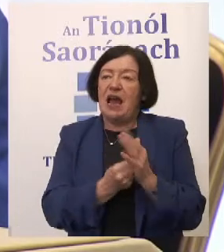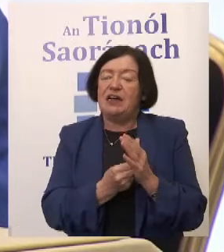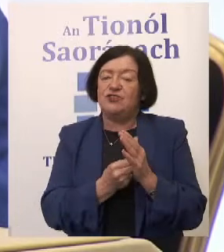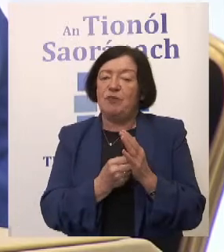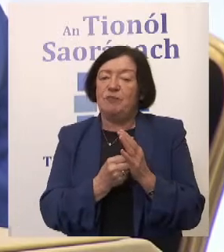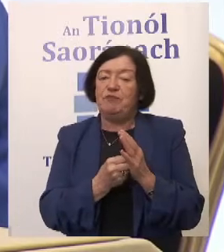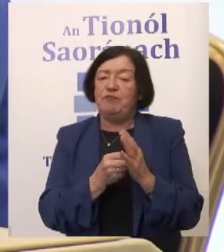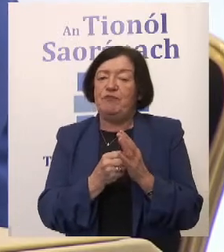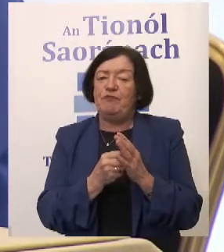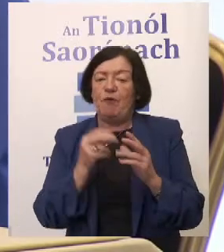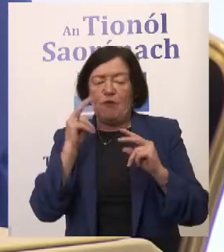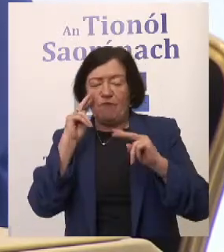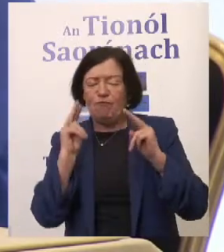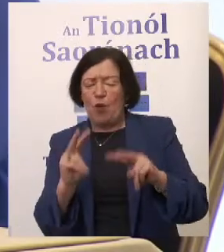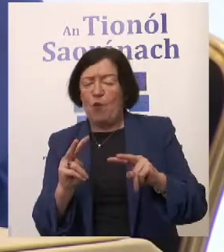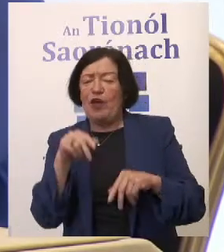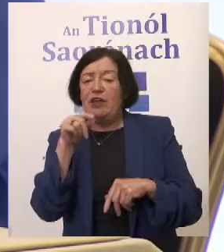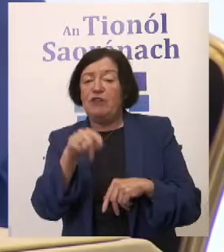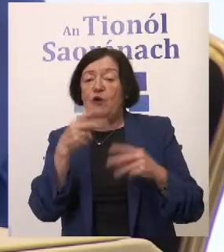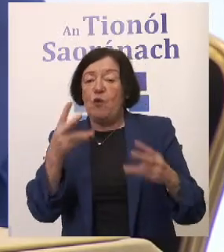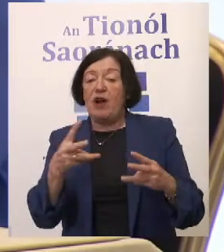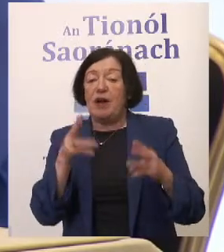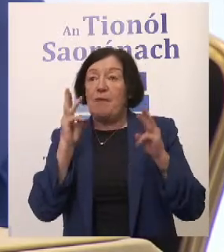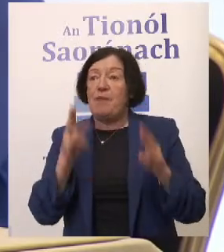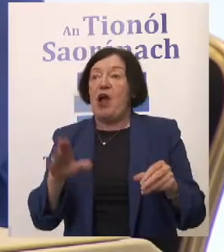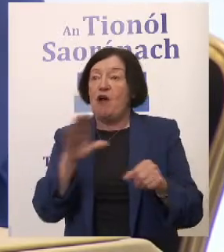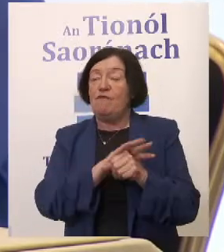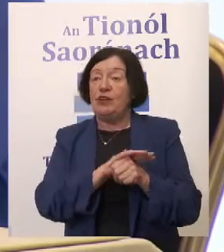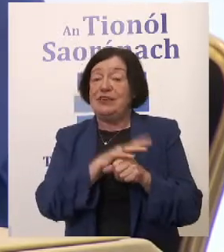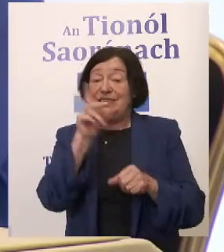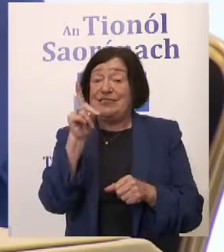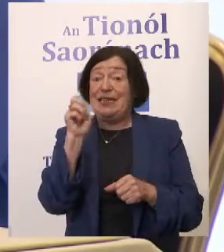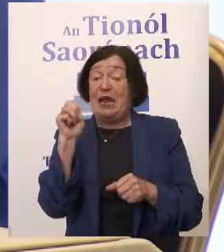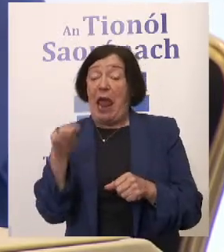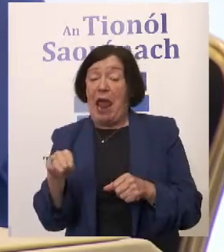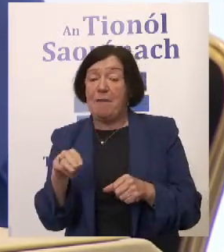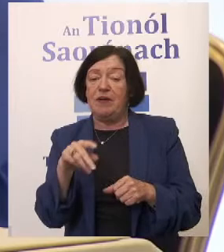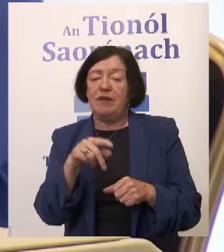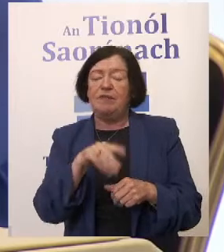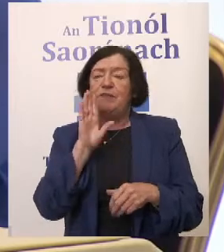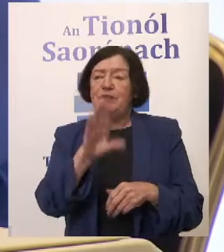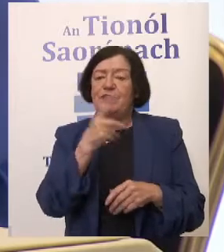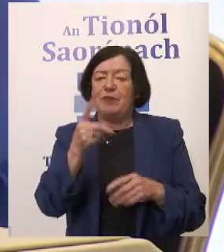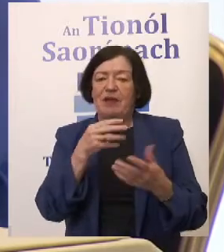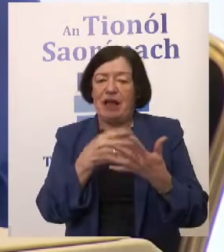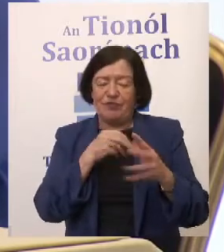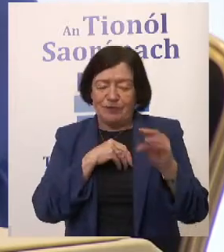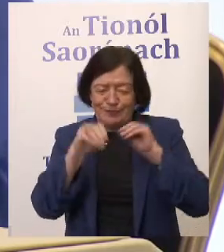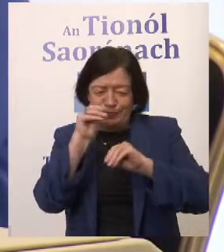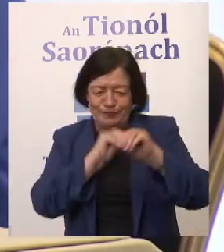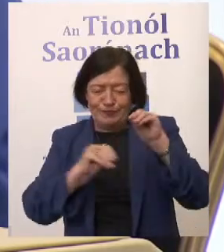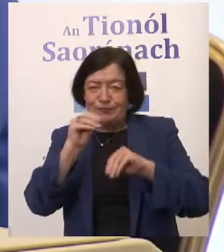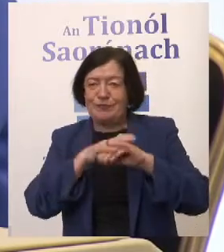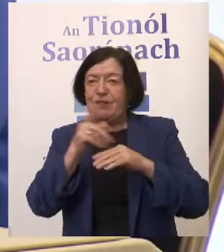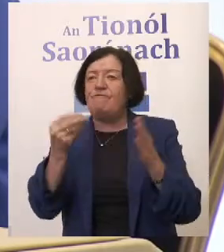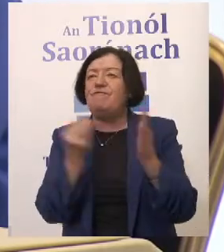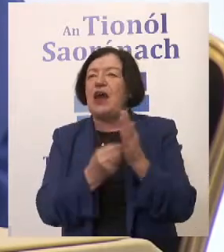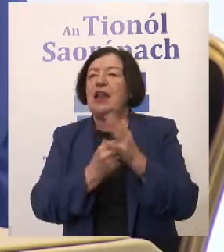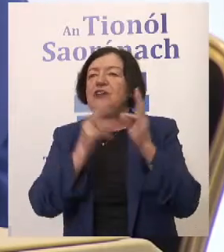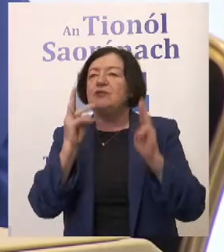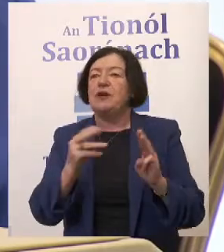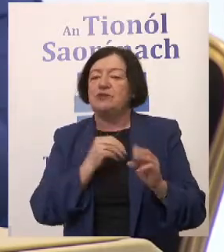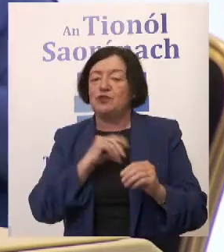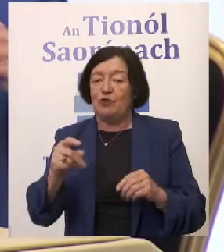view, what you want, if you want a powerful directly elected mayor, is that there has to be some mapping of the financial powers to the